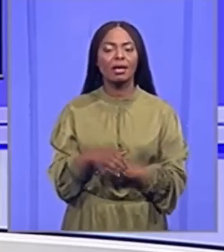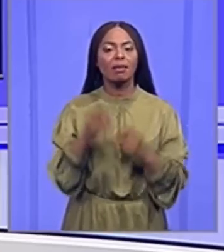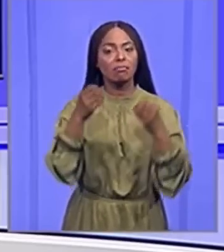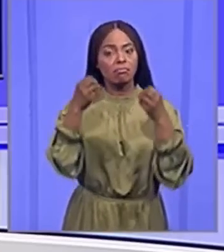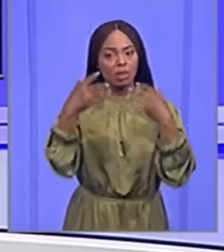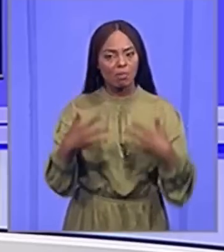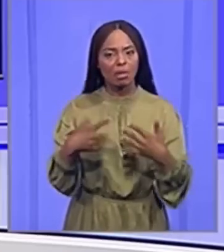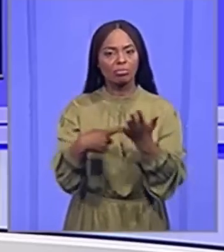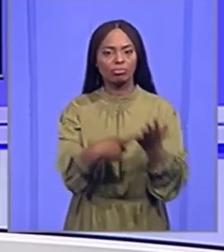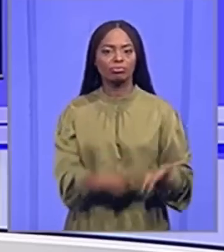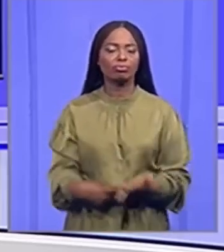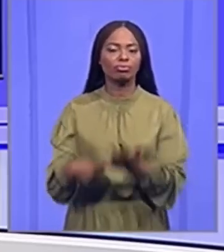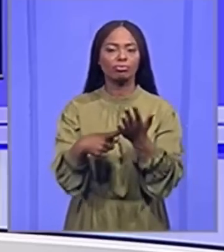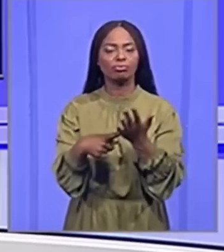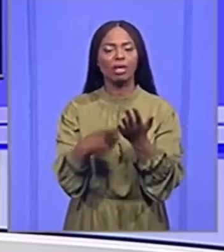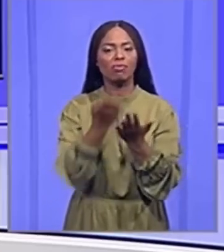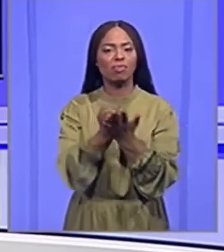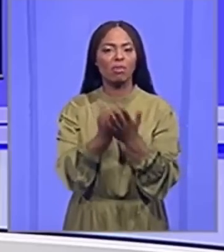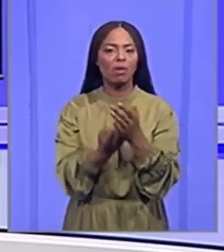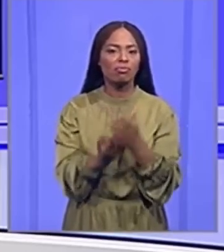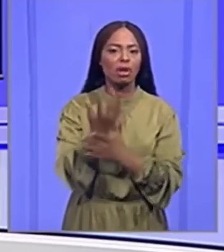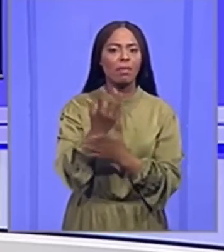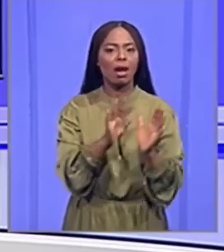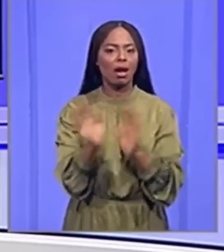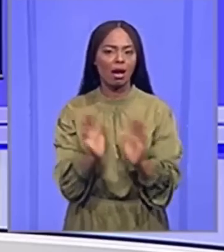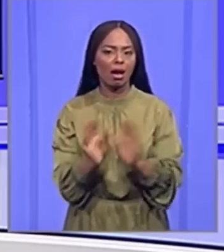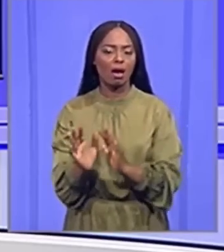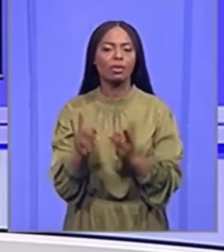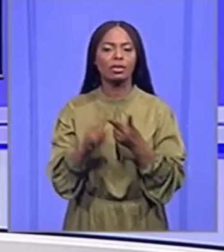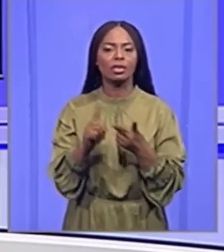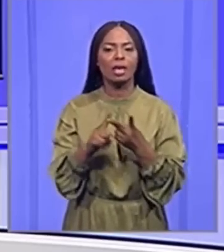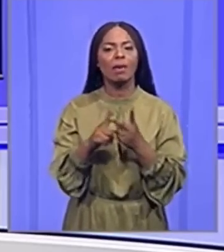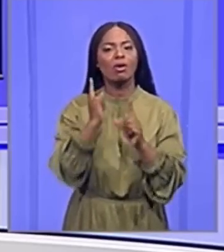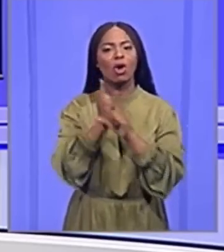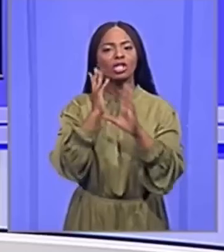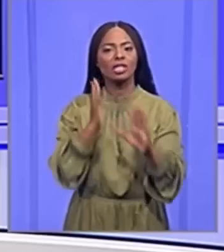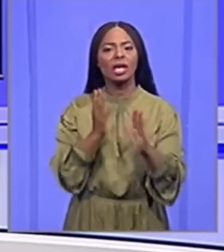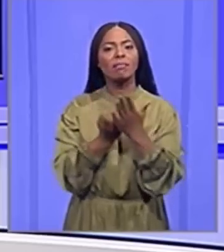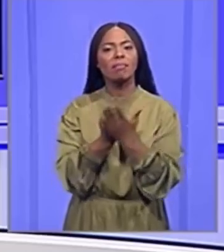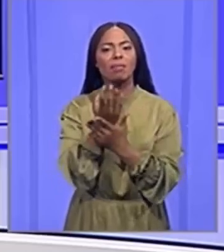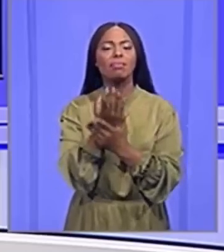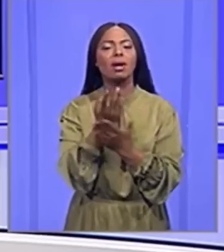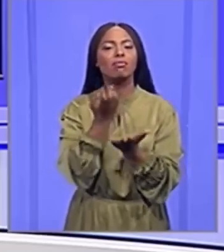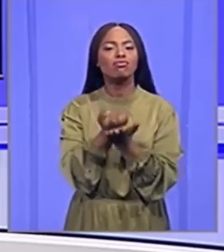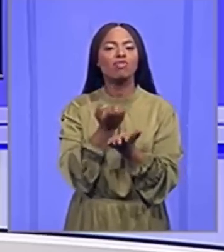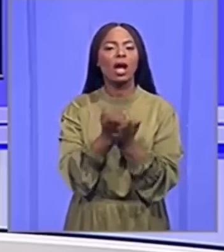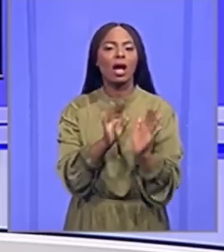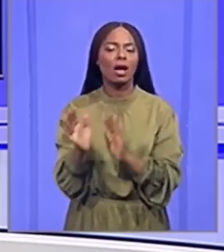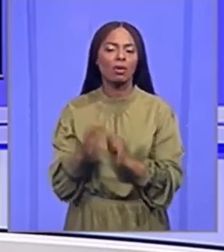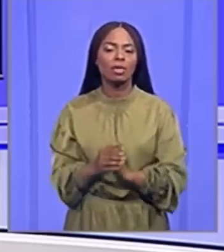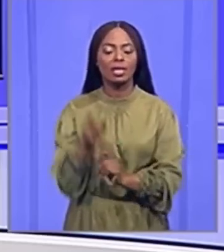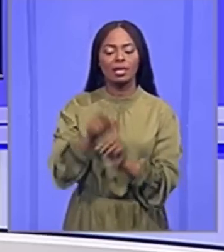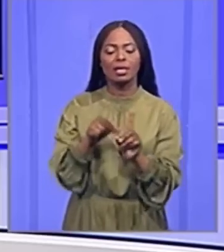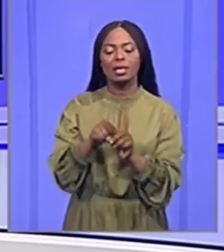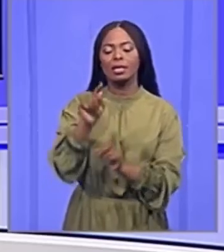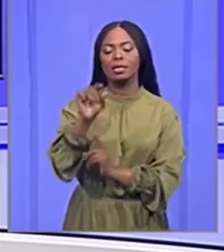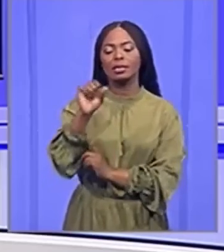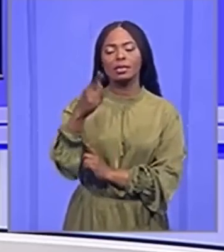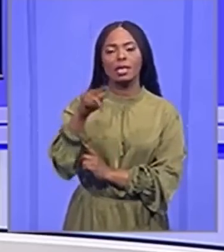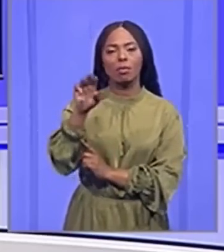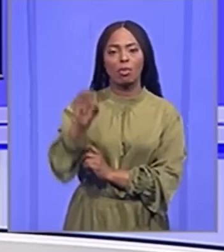ke mona di kenyeletsa kgolo ya moruo e ka sitana le moruo wa makeishene mme utlwa holwanyana re buisana le Tshepo Mongwae le mohlophiso wa